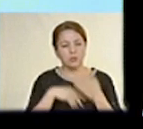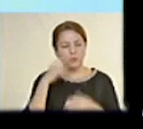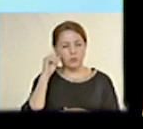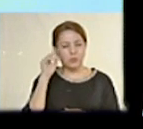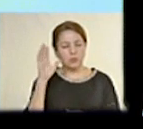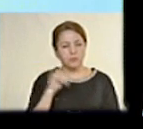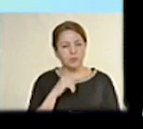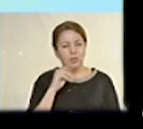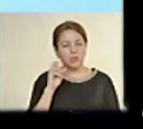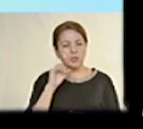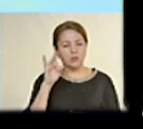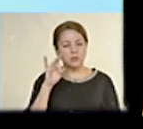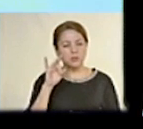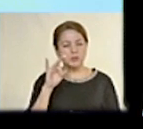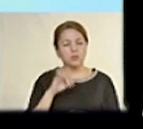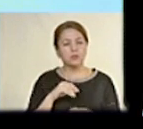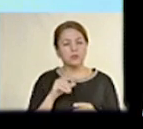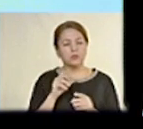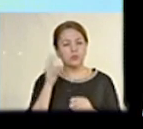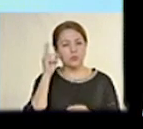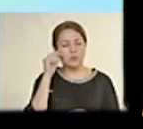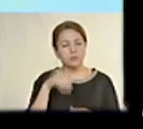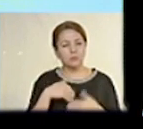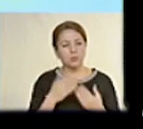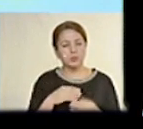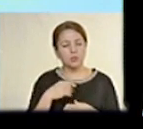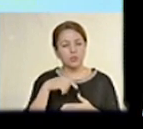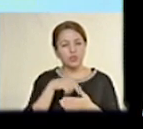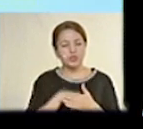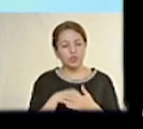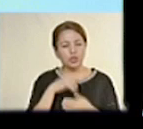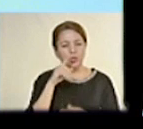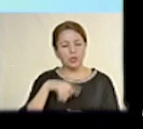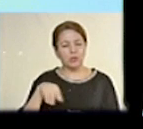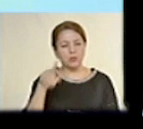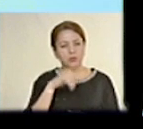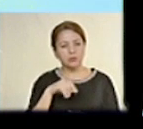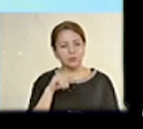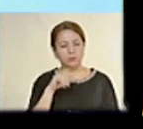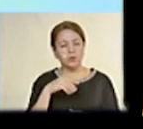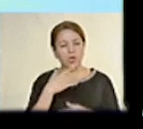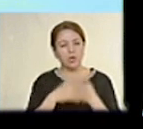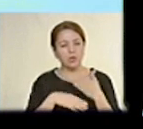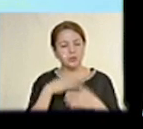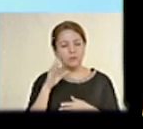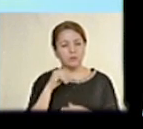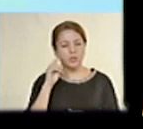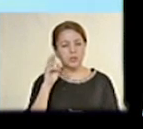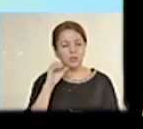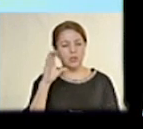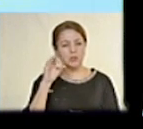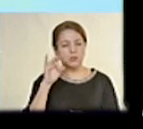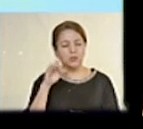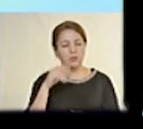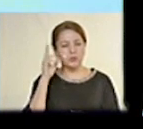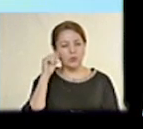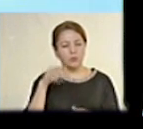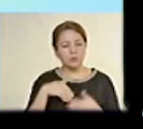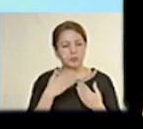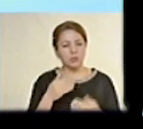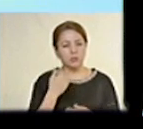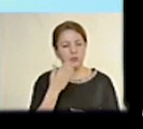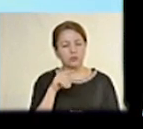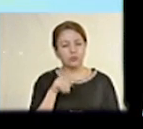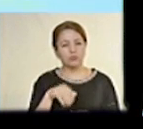va kasrli sonlar berilgan. İçki aylanamızda ise mana bu aralash va kasr sonlar berilgan. Siz mana